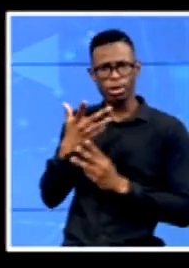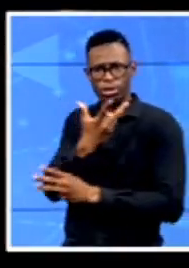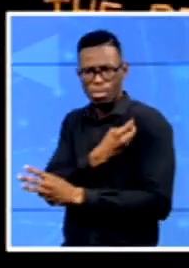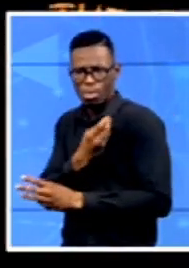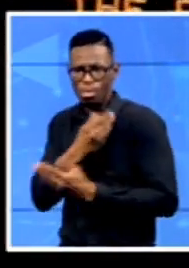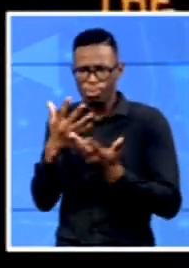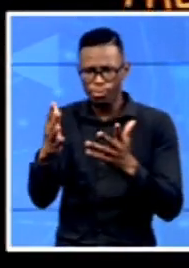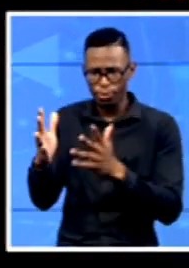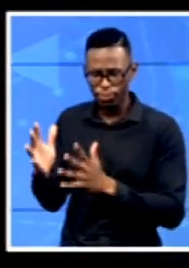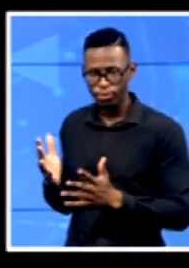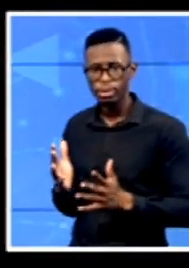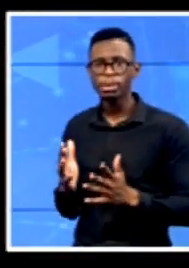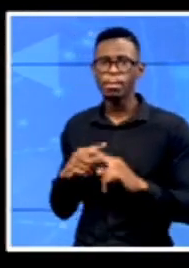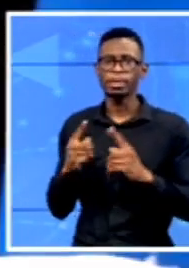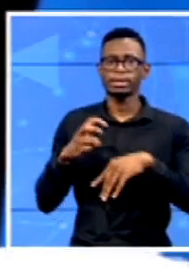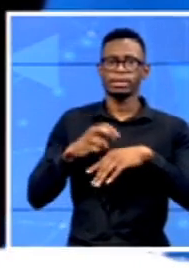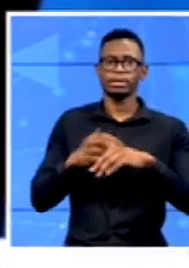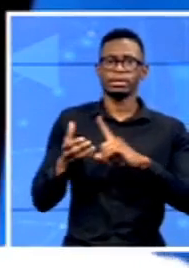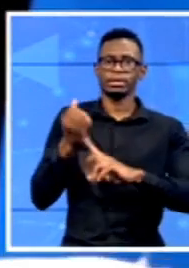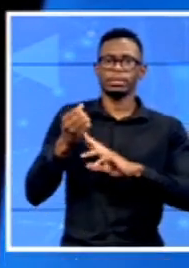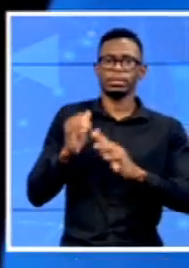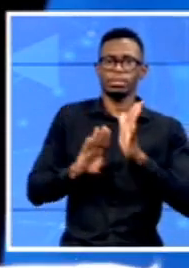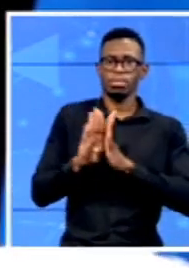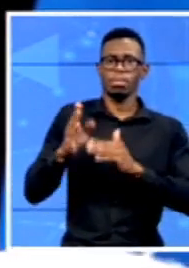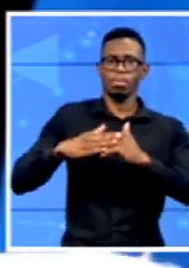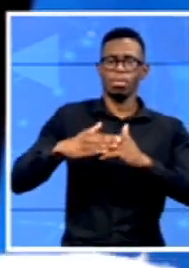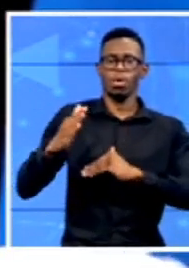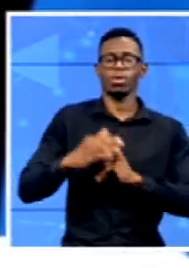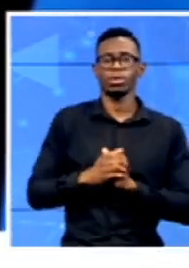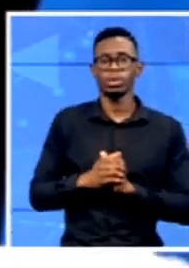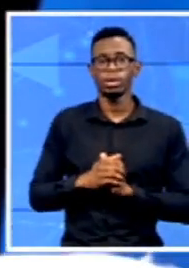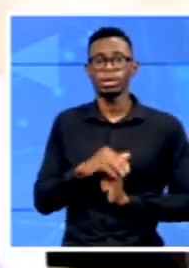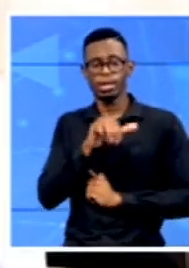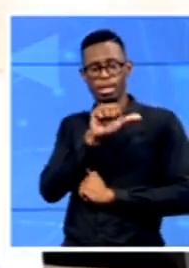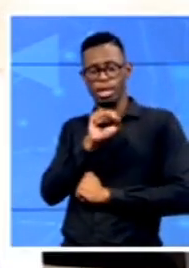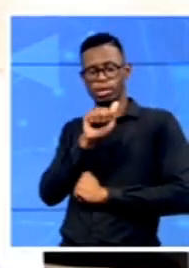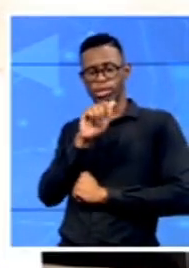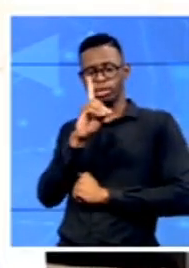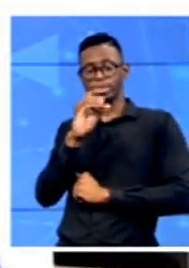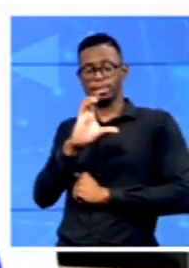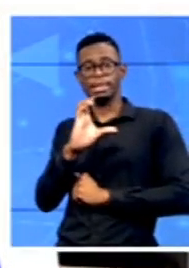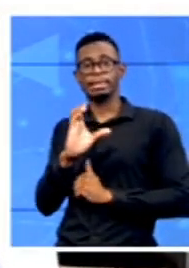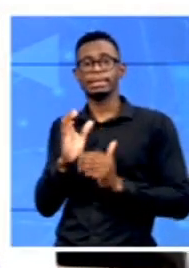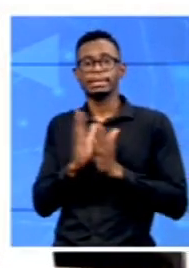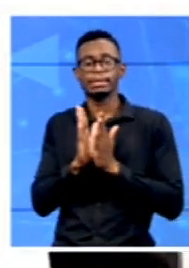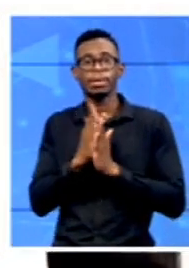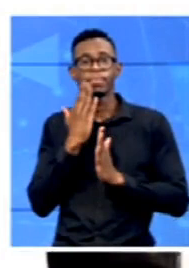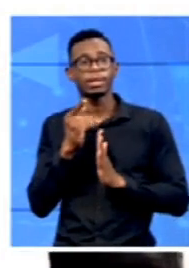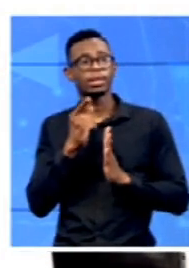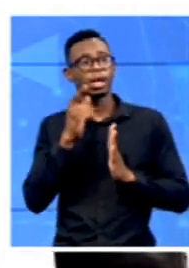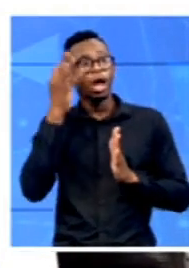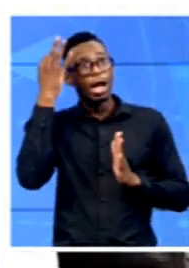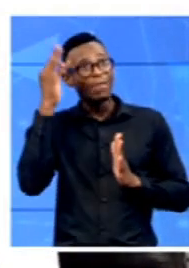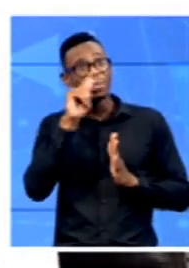testing. The Africa CDC, on the other hand, called on the continent's leadership to show political will and support local manufacturing